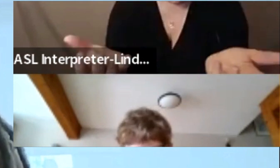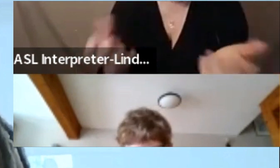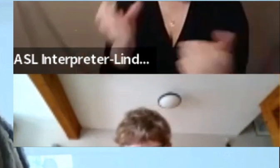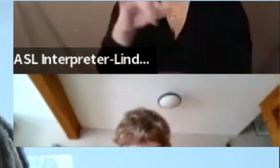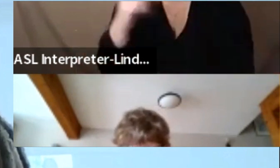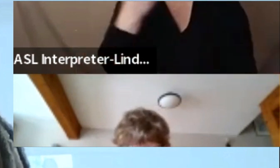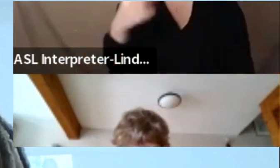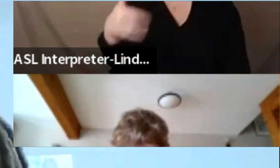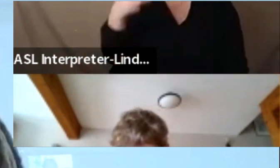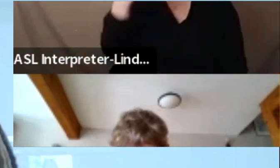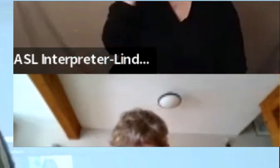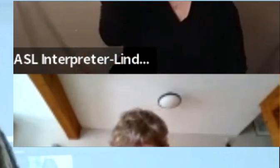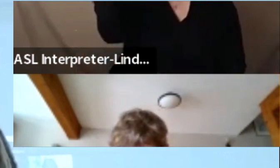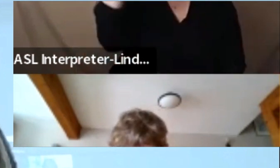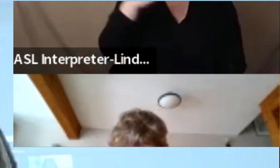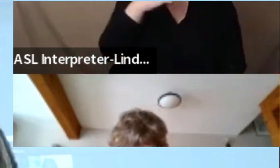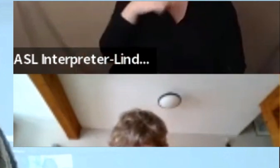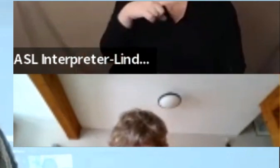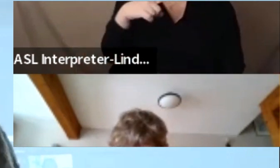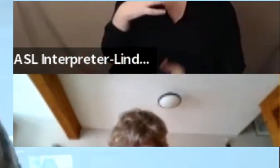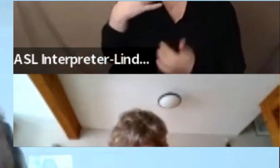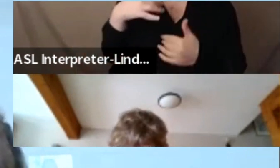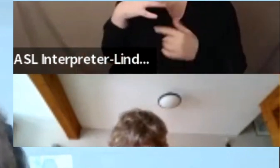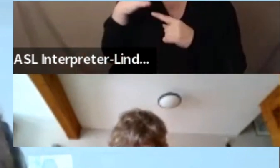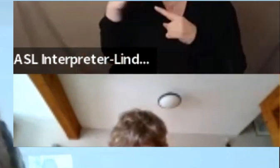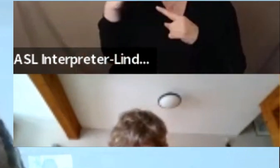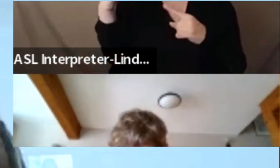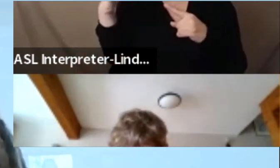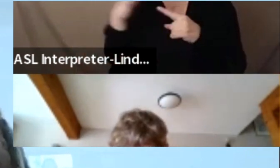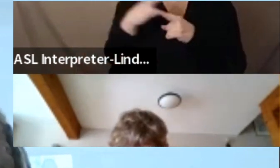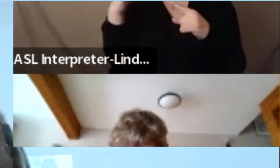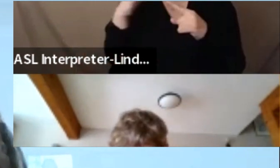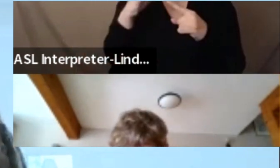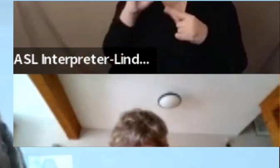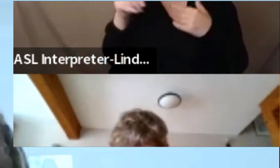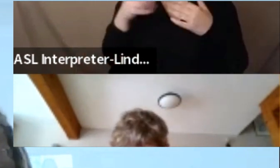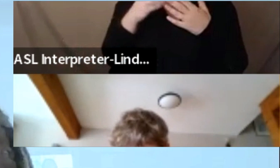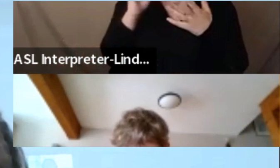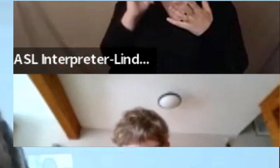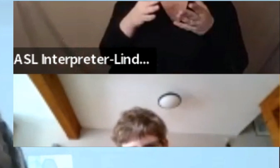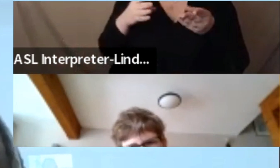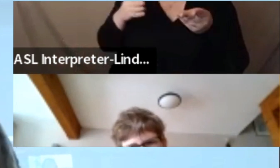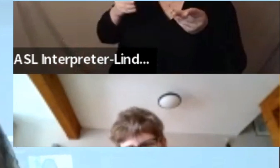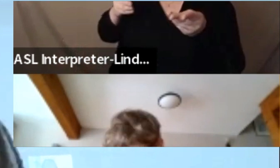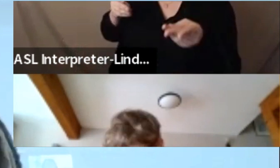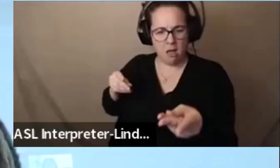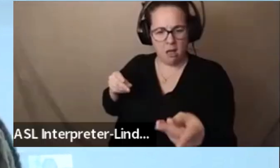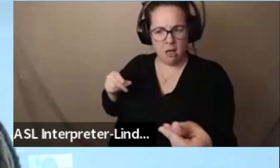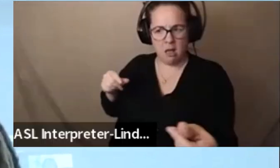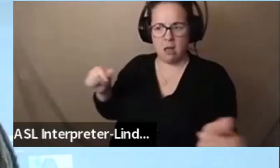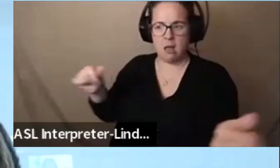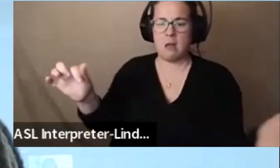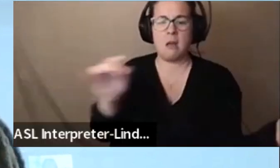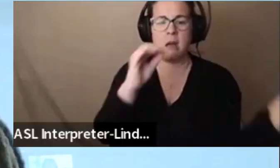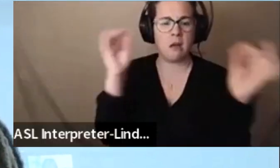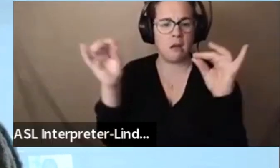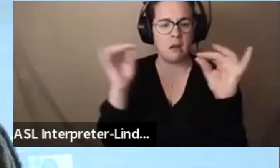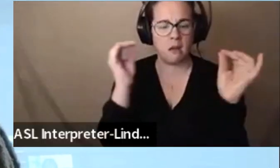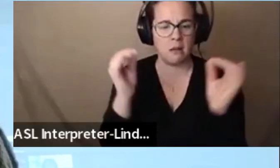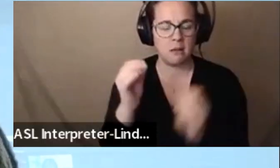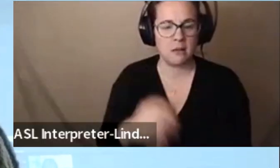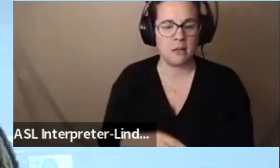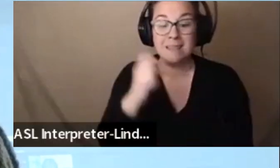not elegant. But you're really looking for because that is one of the things that makes Shakespeare so astounding, is the elegance of it